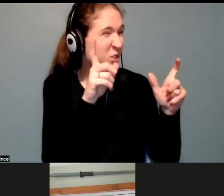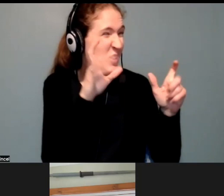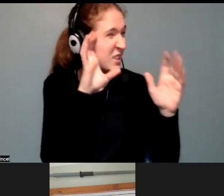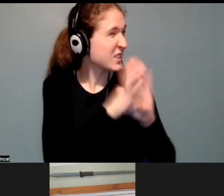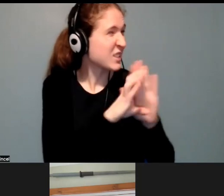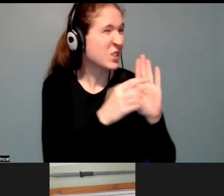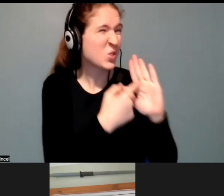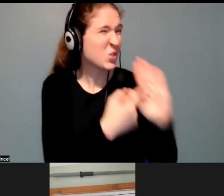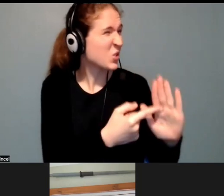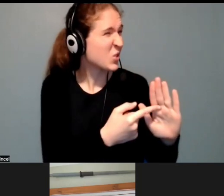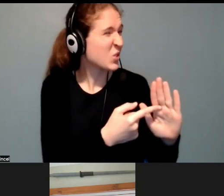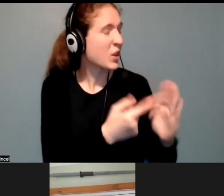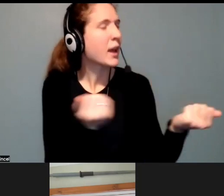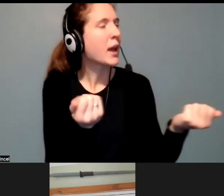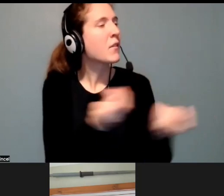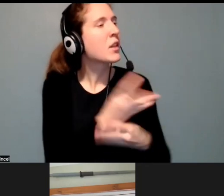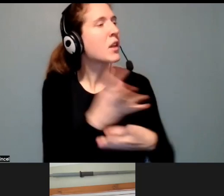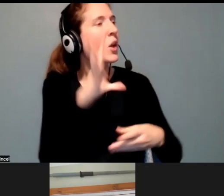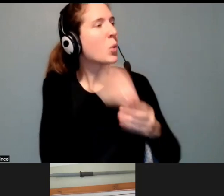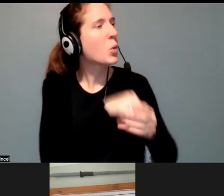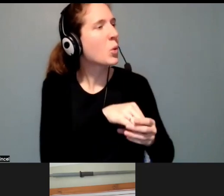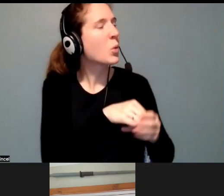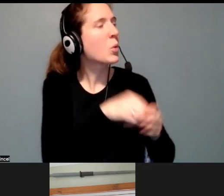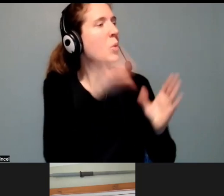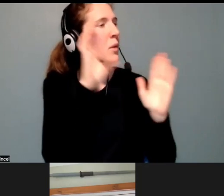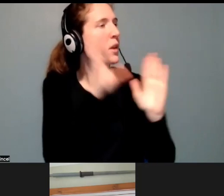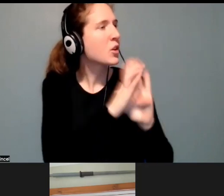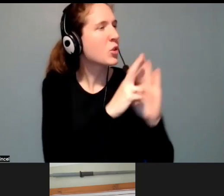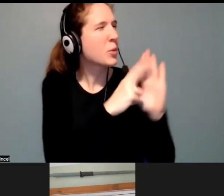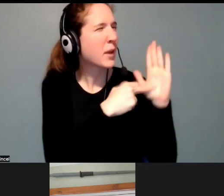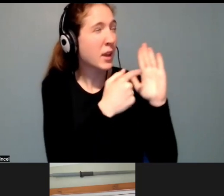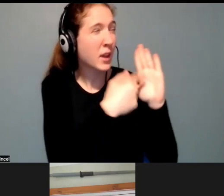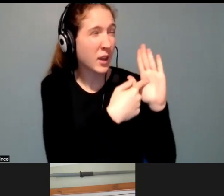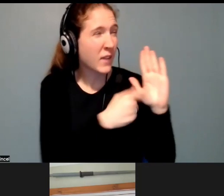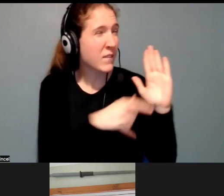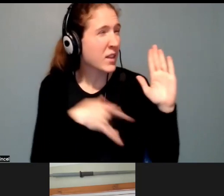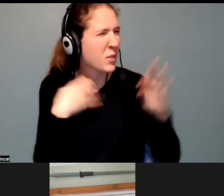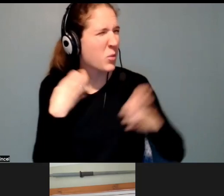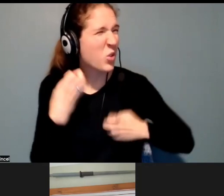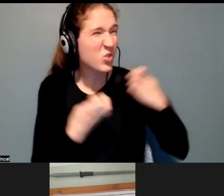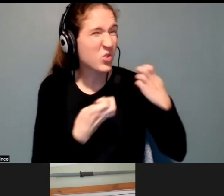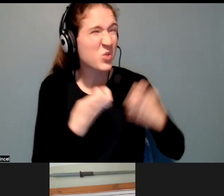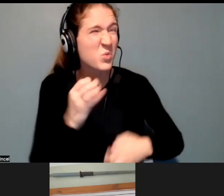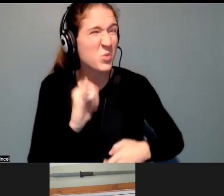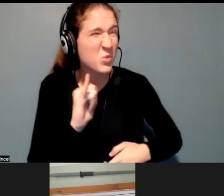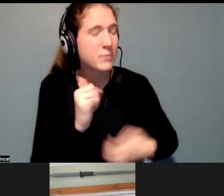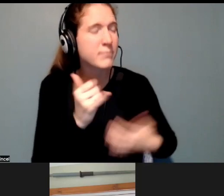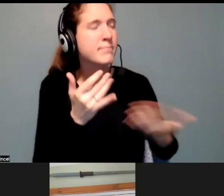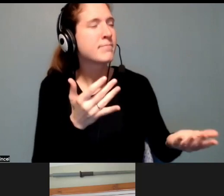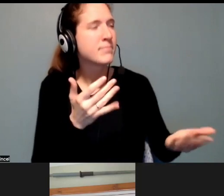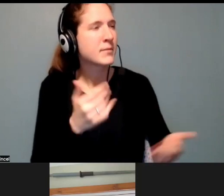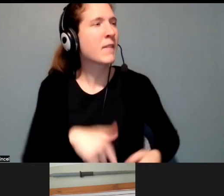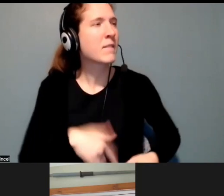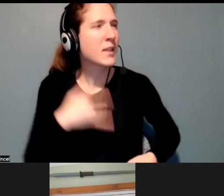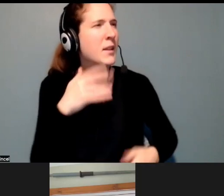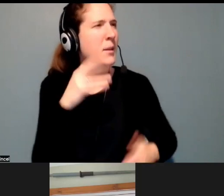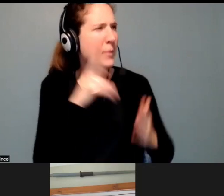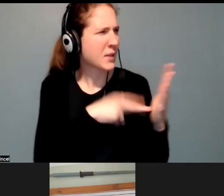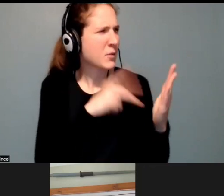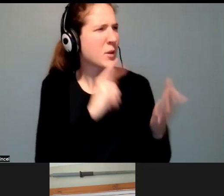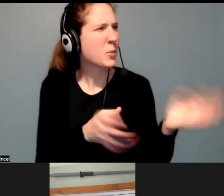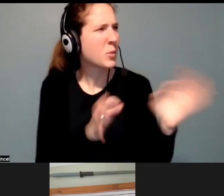can incorporate all that feeling and emotion and experience into a painting. So I really think painting is really important for